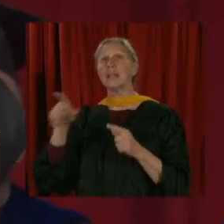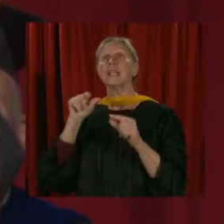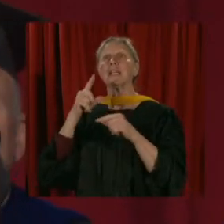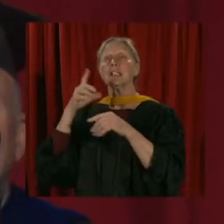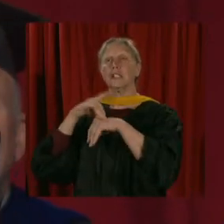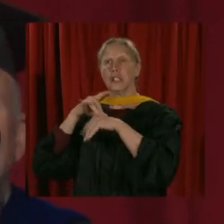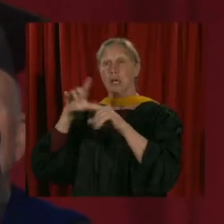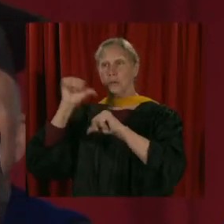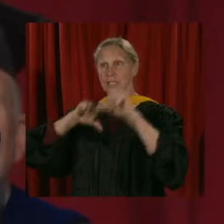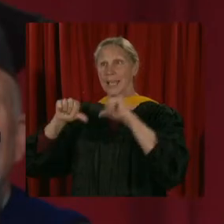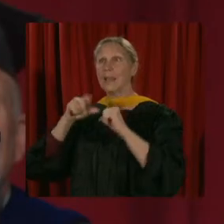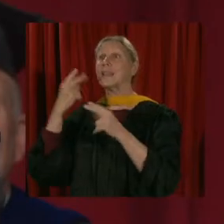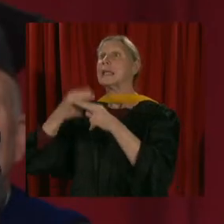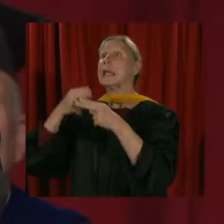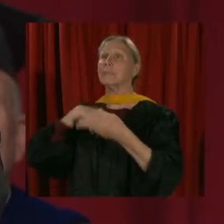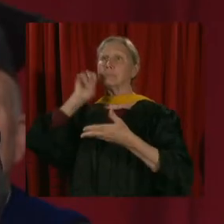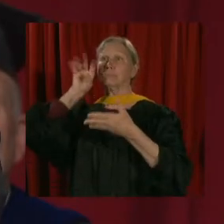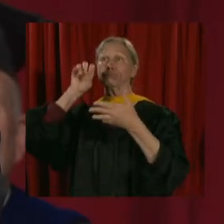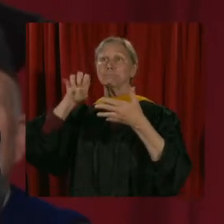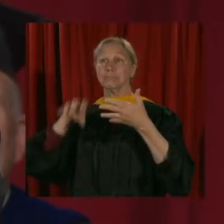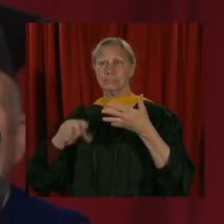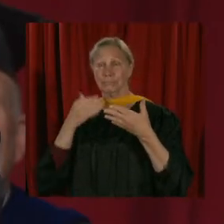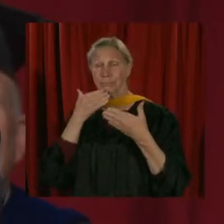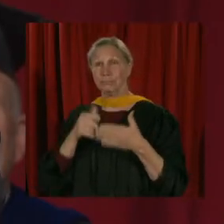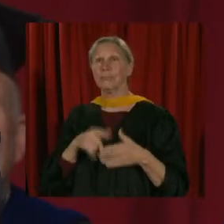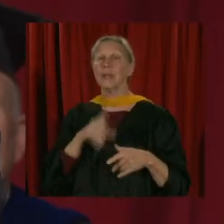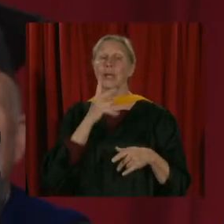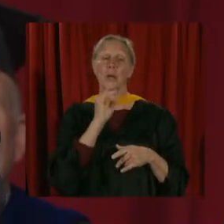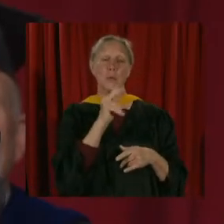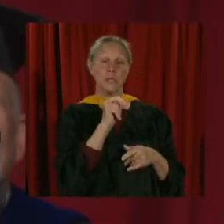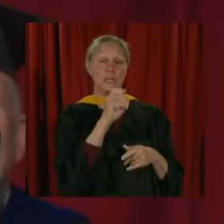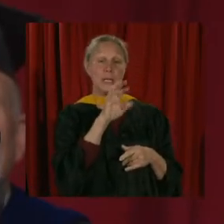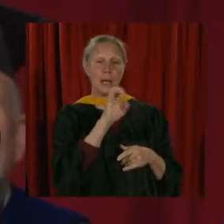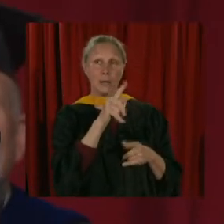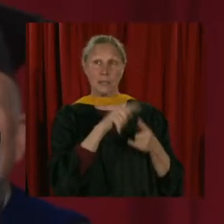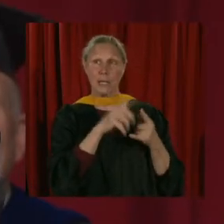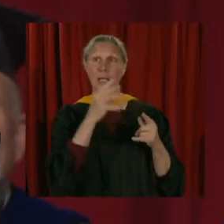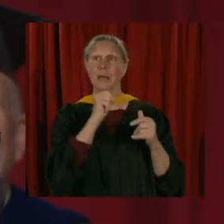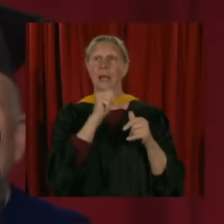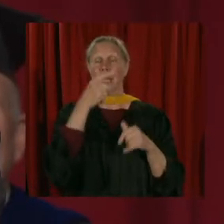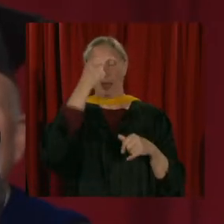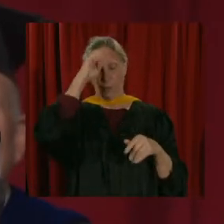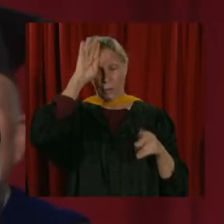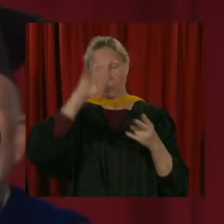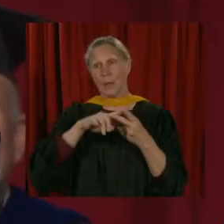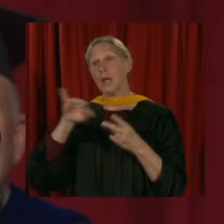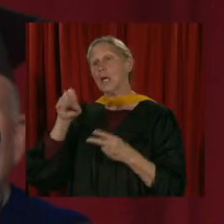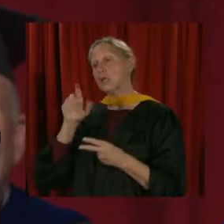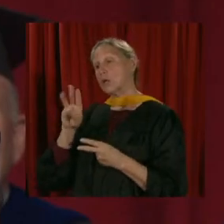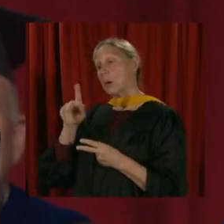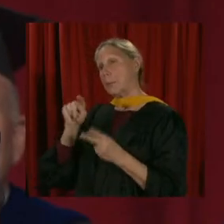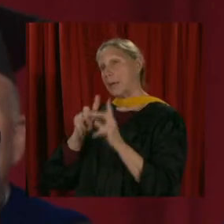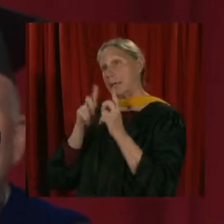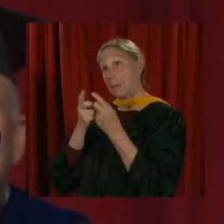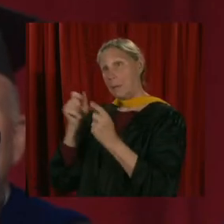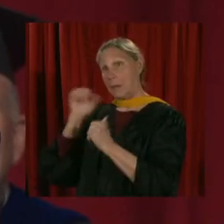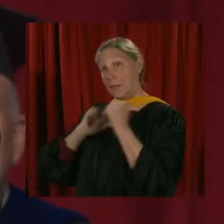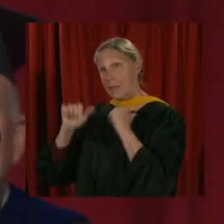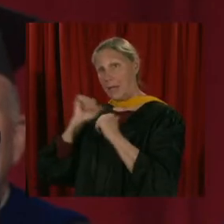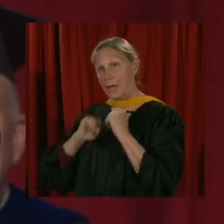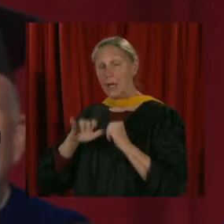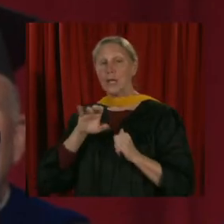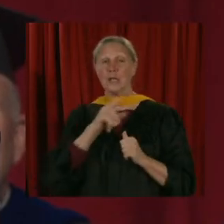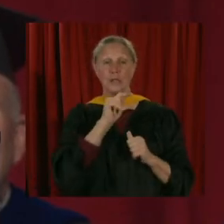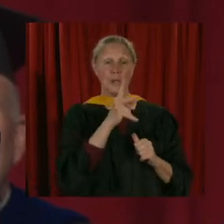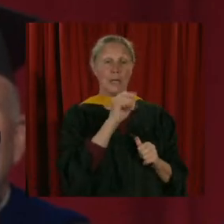Geosciences, beautiful readings of their names, Professor Kirsten Erickson, Department of Anthropology, Professor Joe Millett, Department of Theater, and Professor